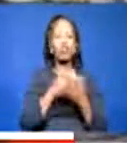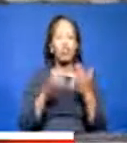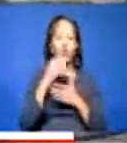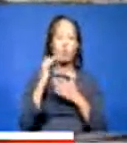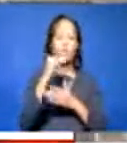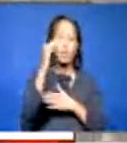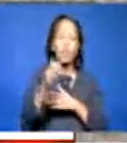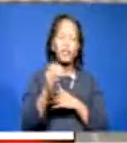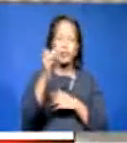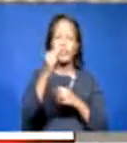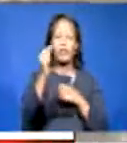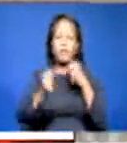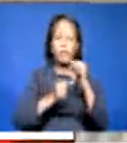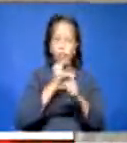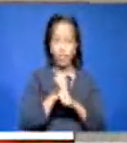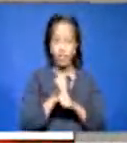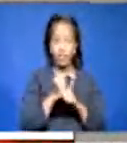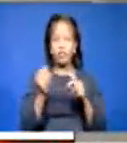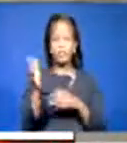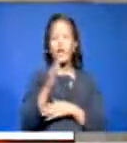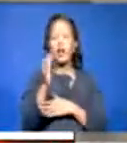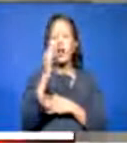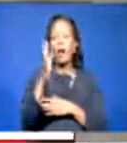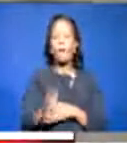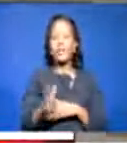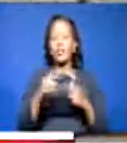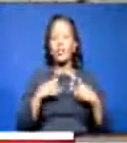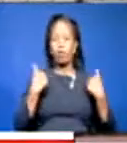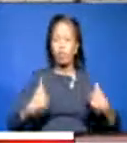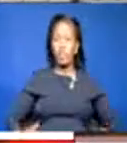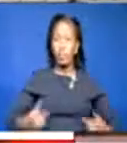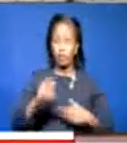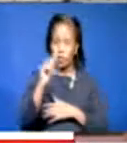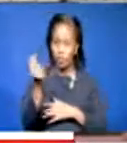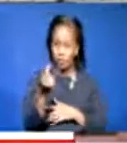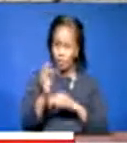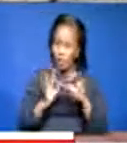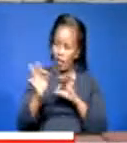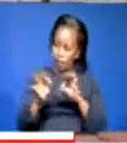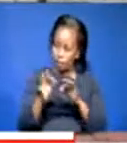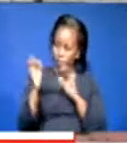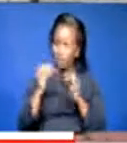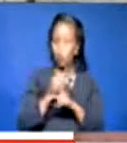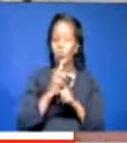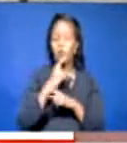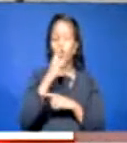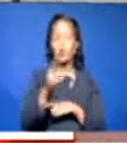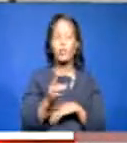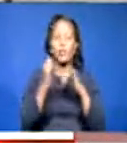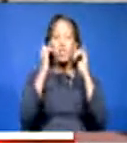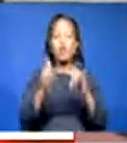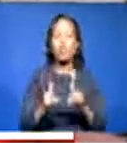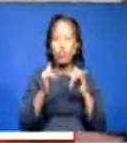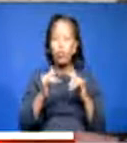to Kenya explaining the implications of the changes in Beijing, but first he sought to assure Kenyans that the new regime under President Xi